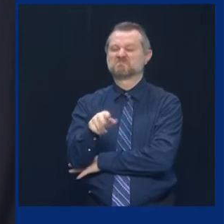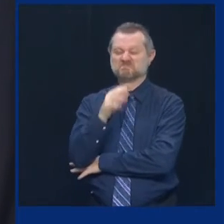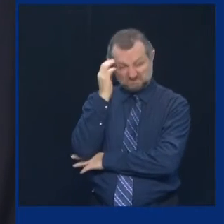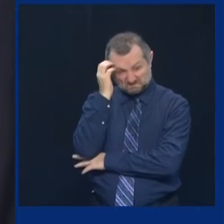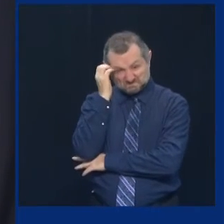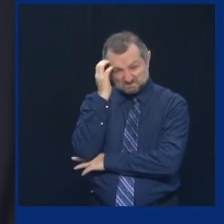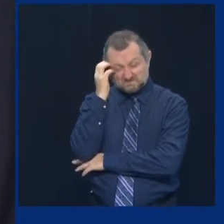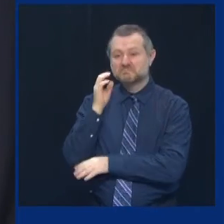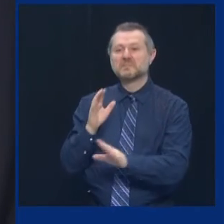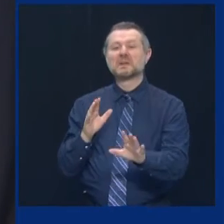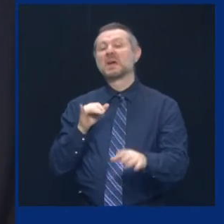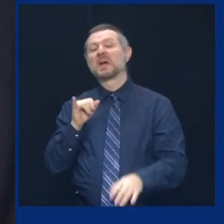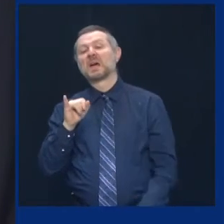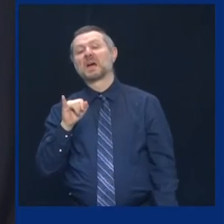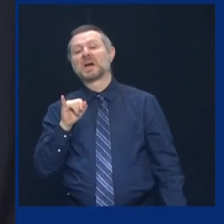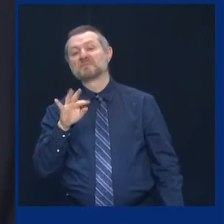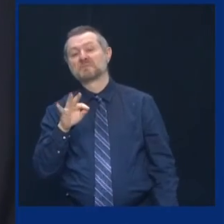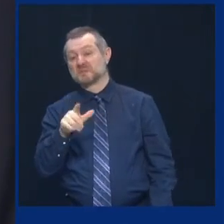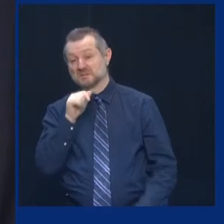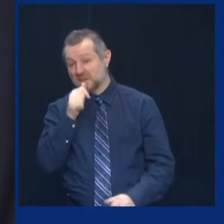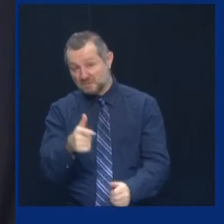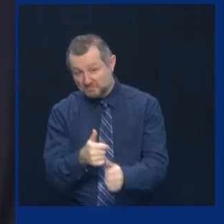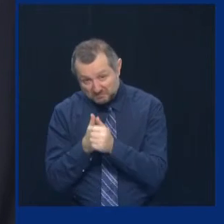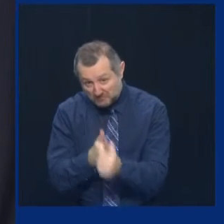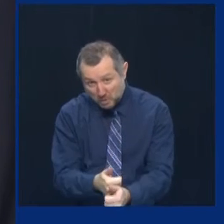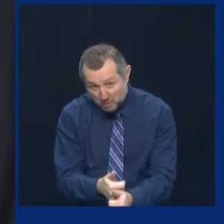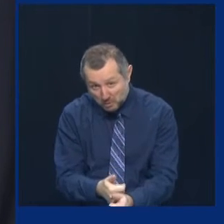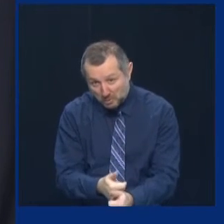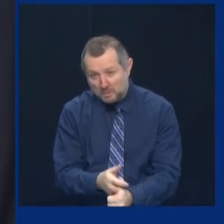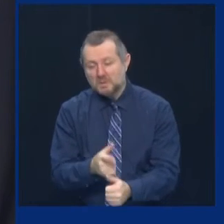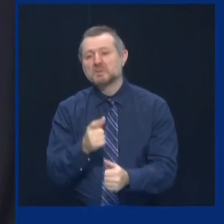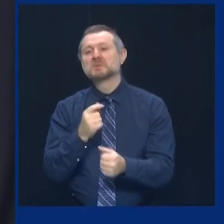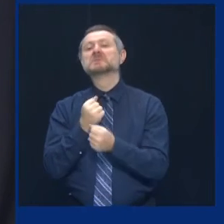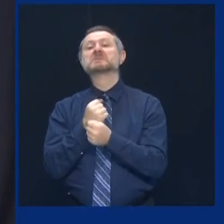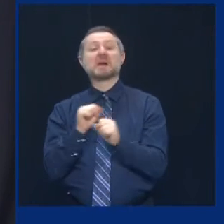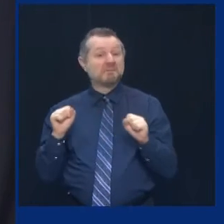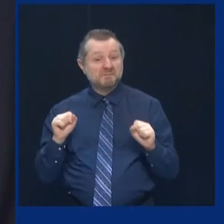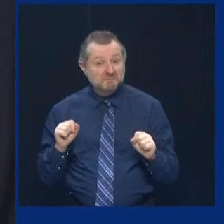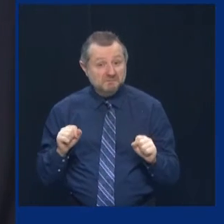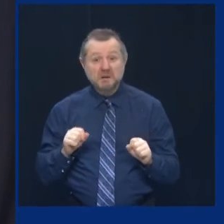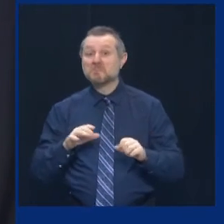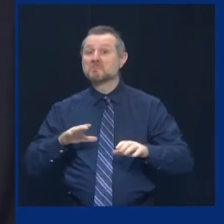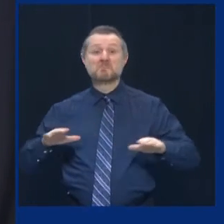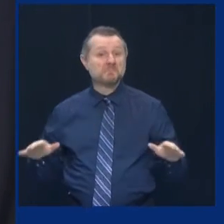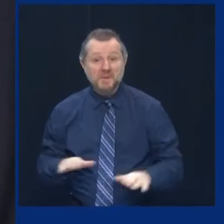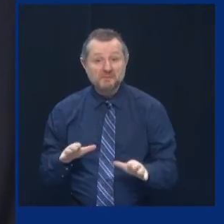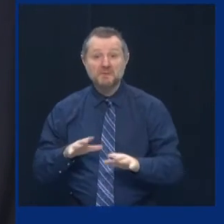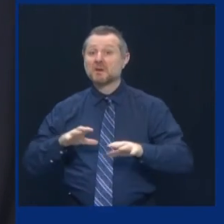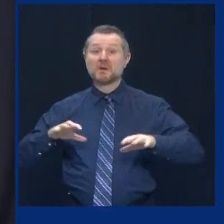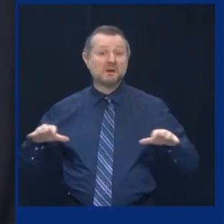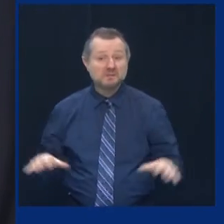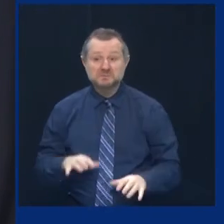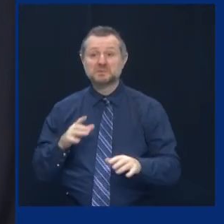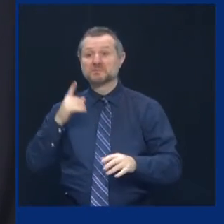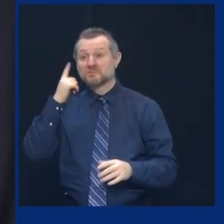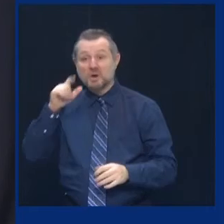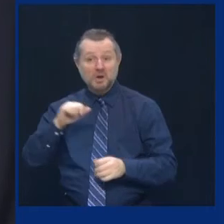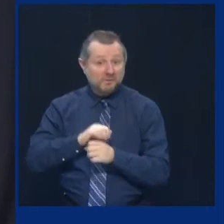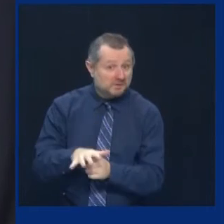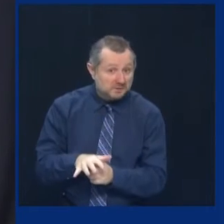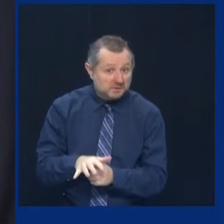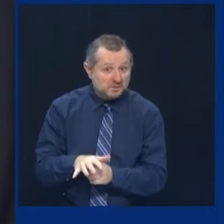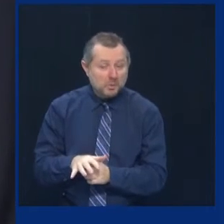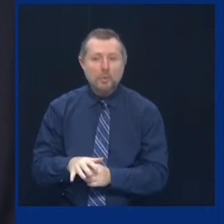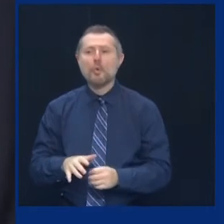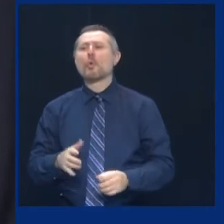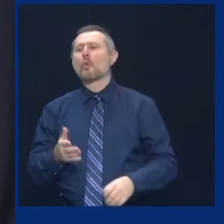follow safe practices for COVID, the likelihood that you